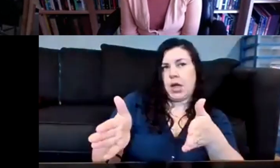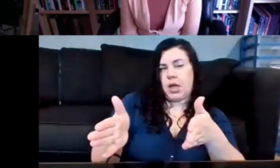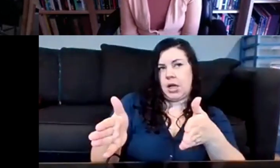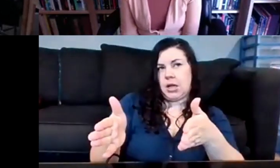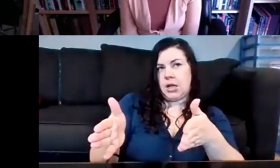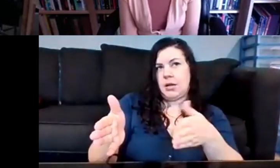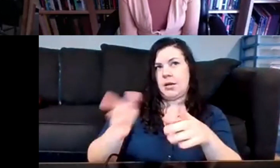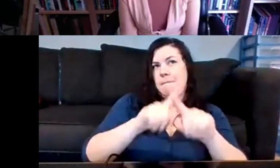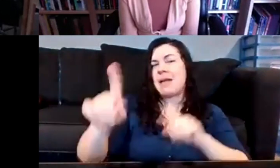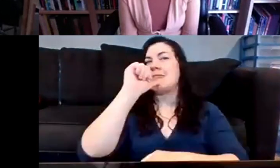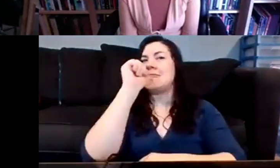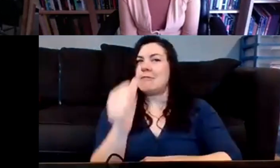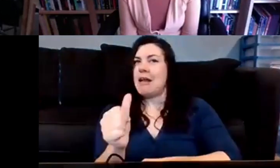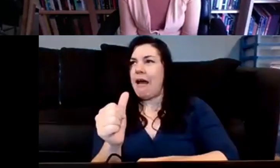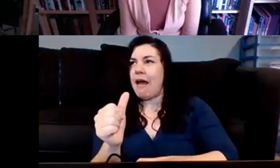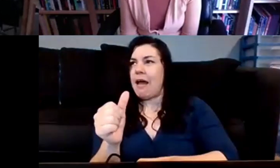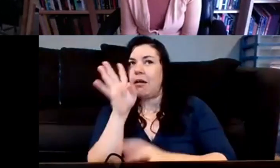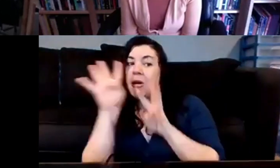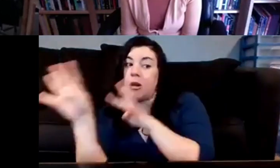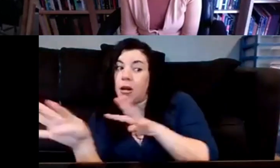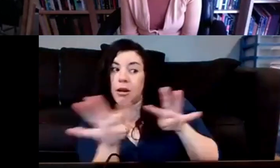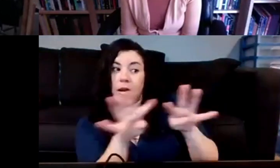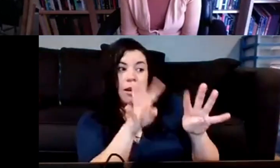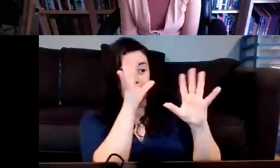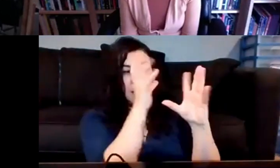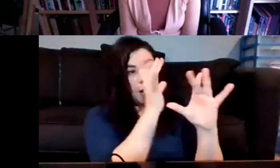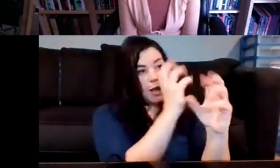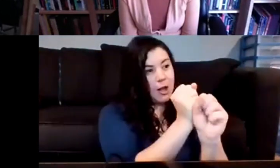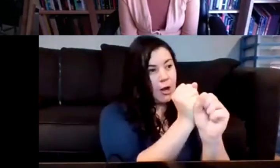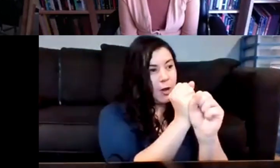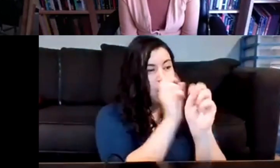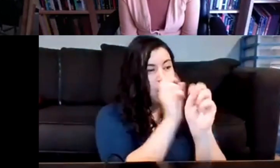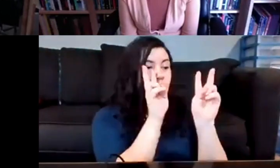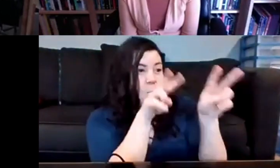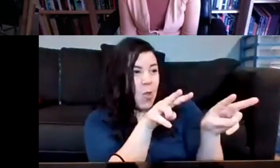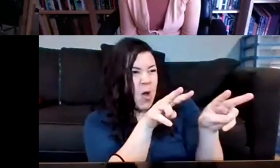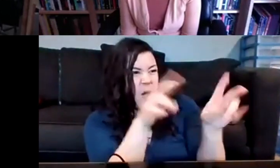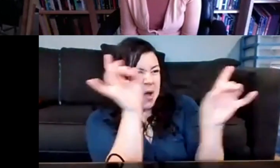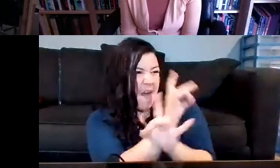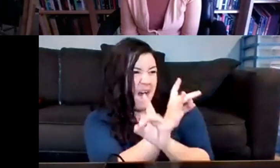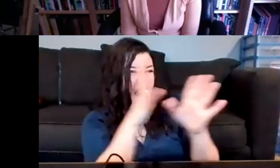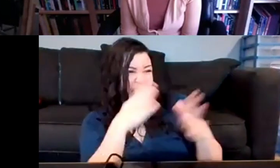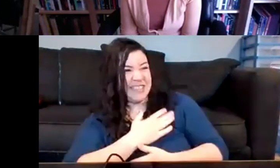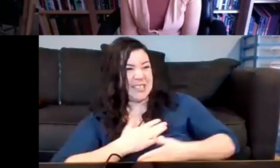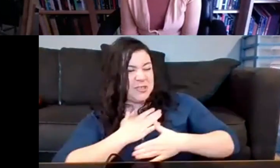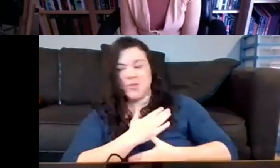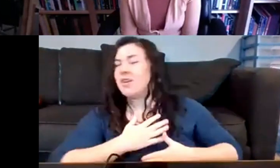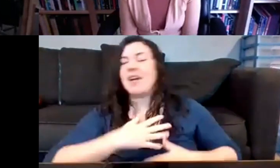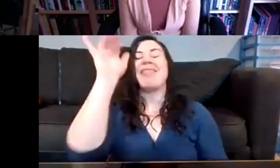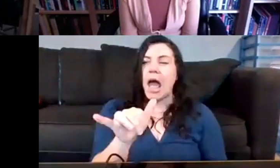doesn't draw on this history, right? And so that's the question for me, I think, artistically,